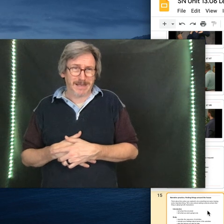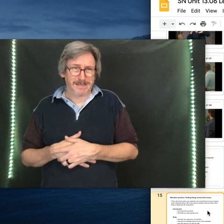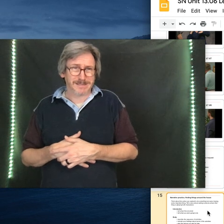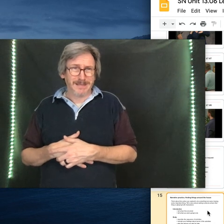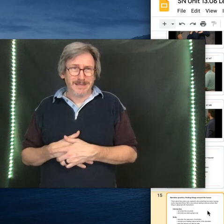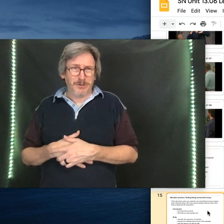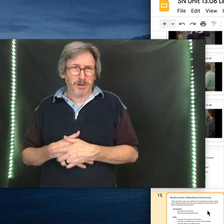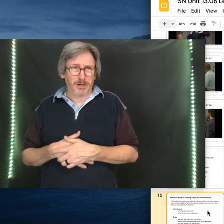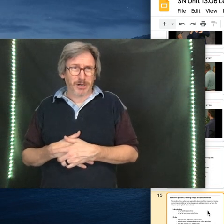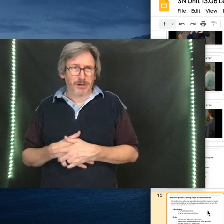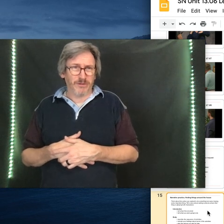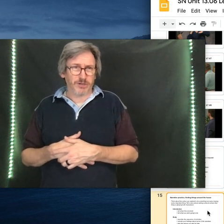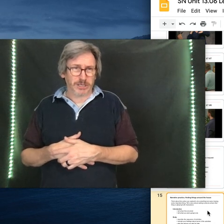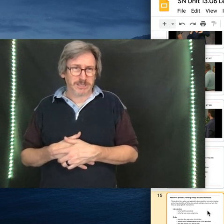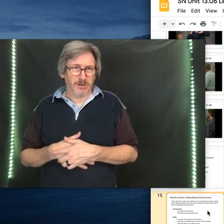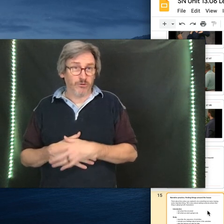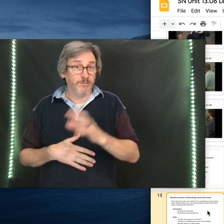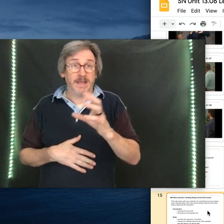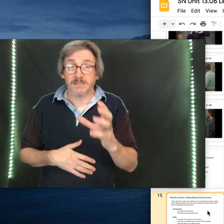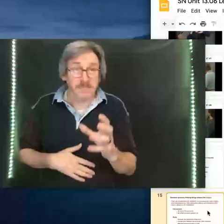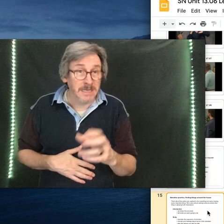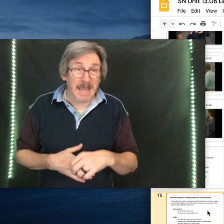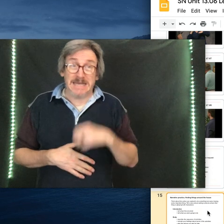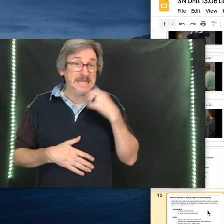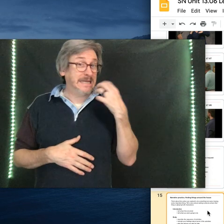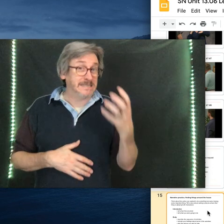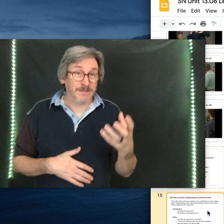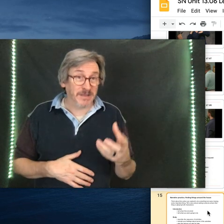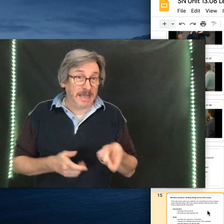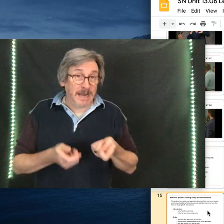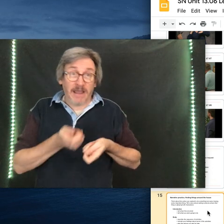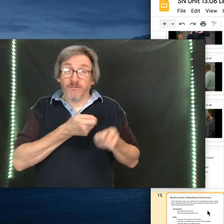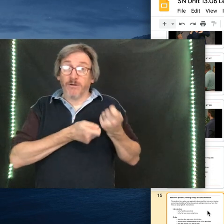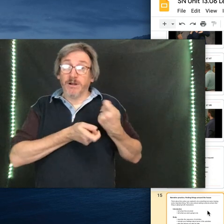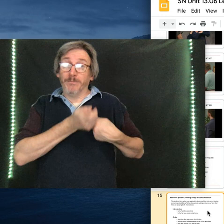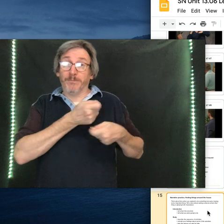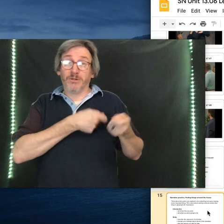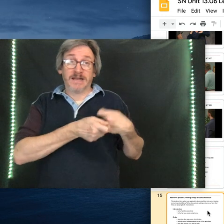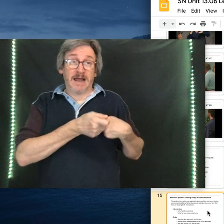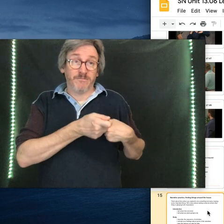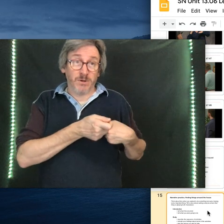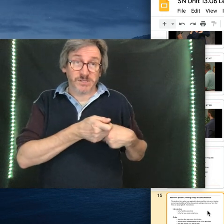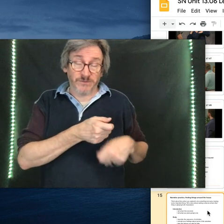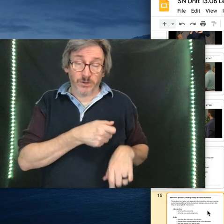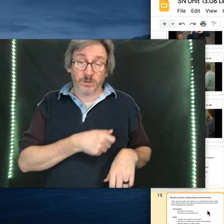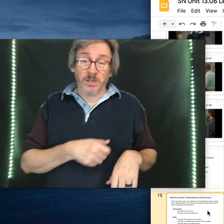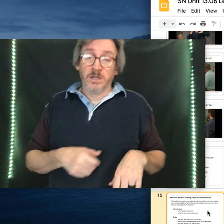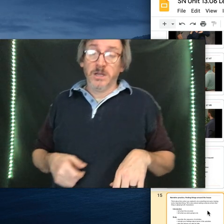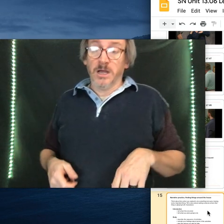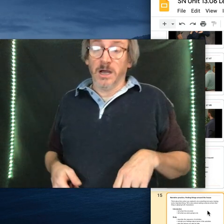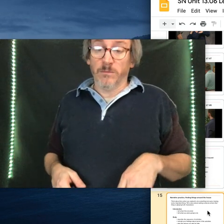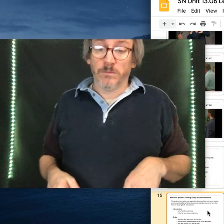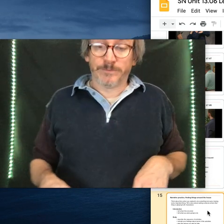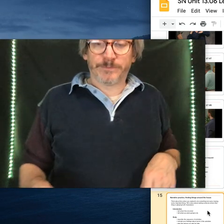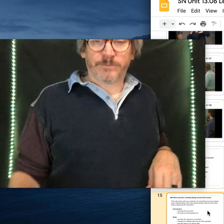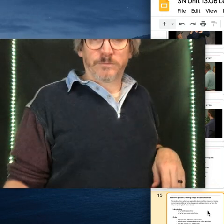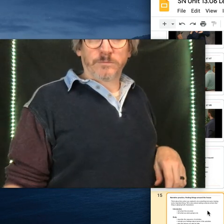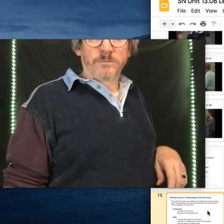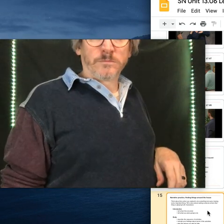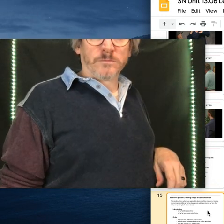my class, where we've talked about roommates and needing something, and I've already pulled it out of most of you. Um,